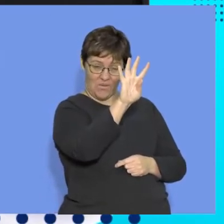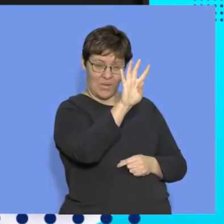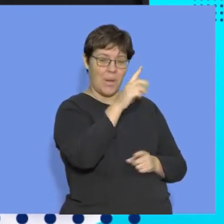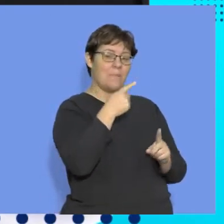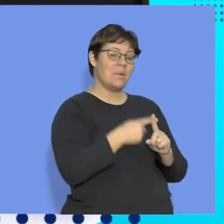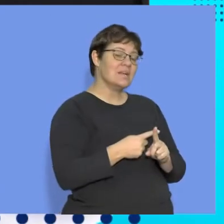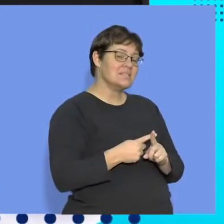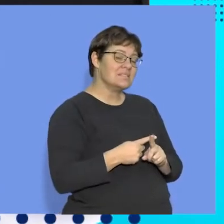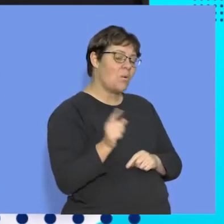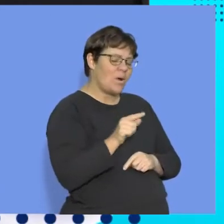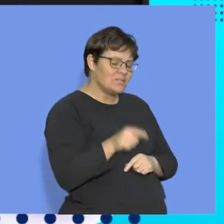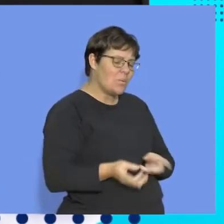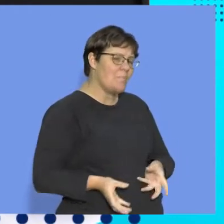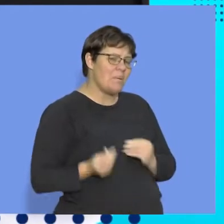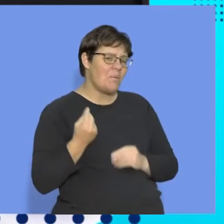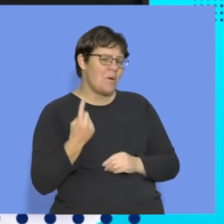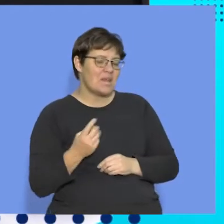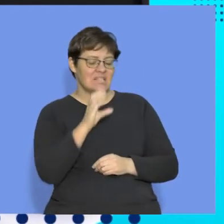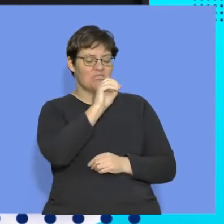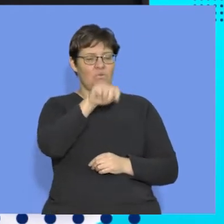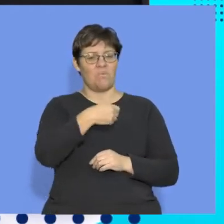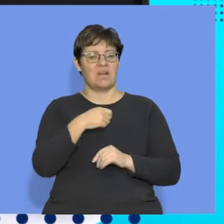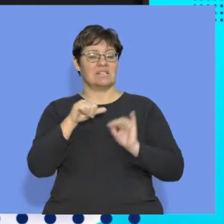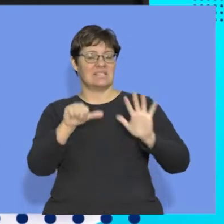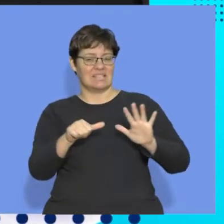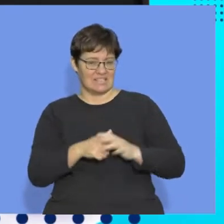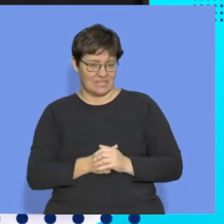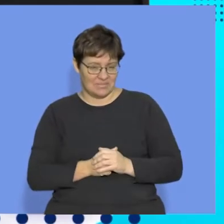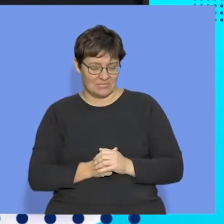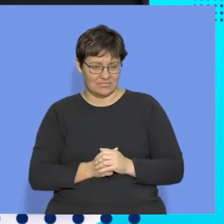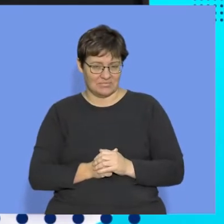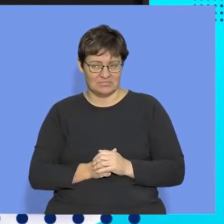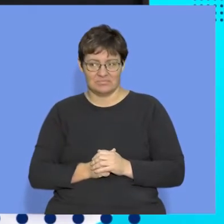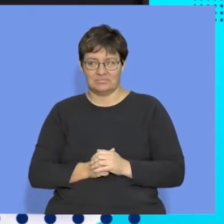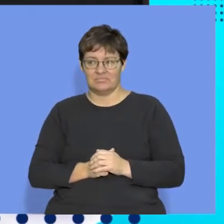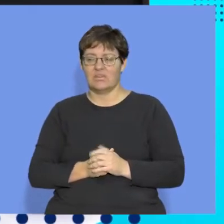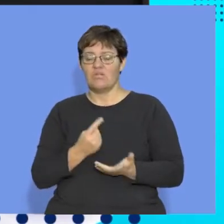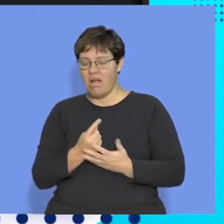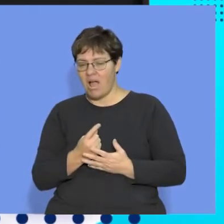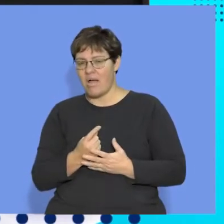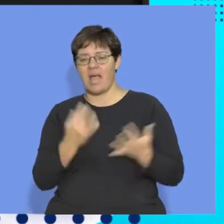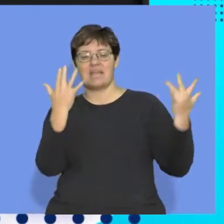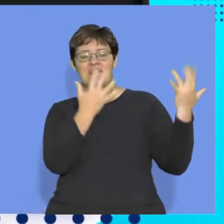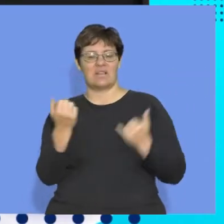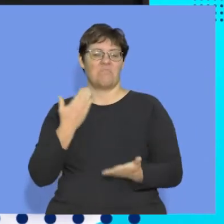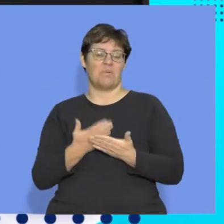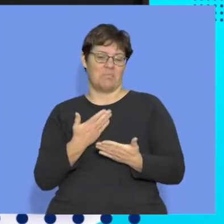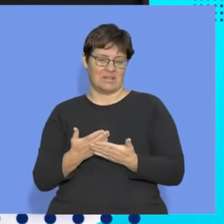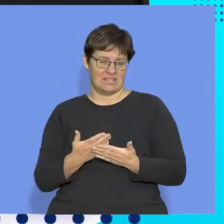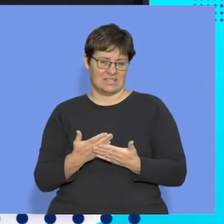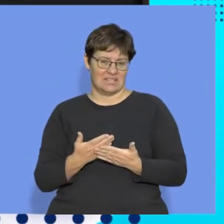0.4 plus what to give us 1? That will be 0.6. So we can actually calculate the